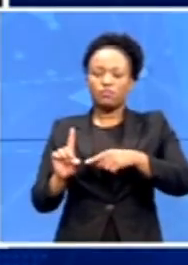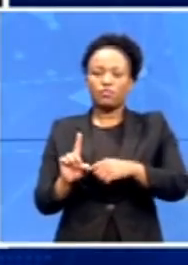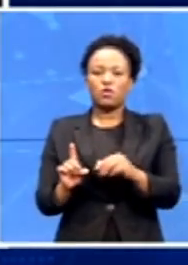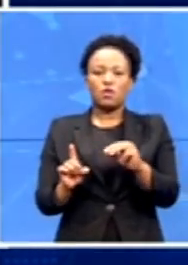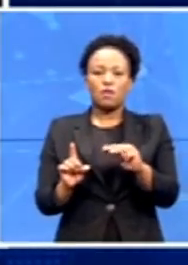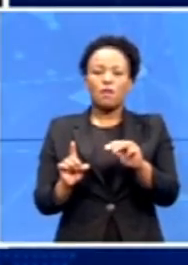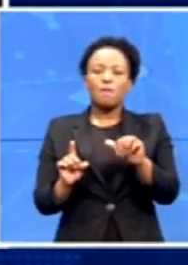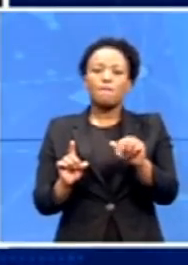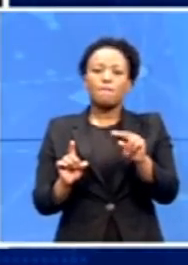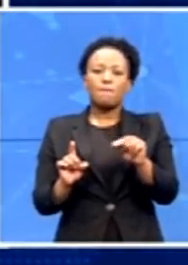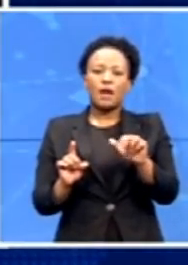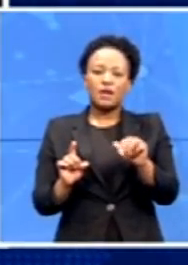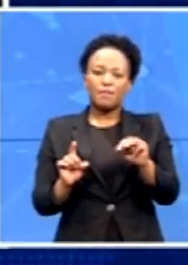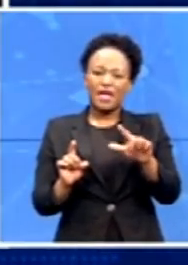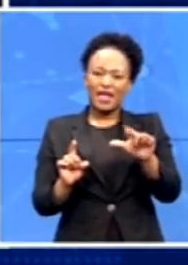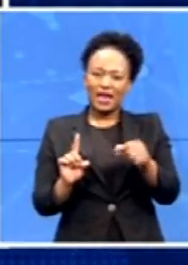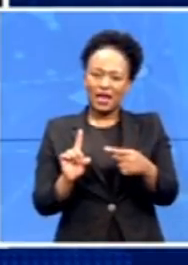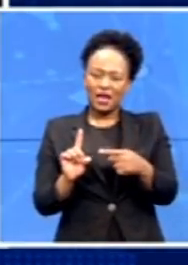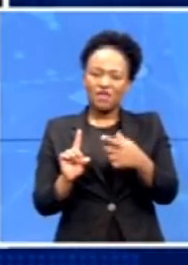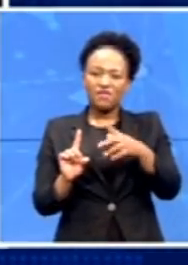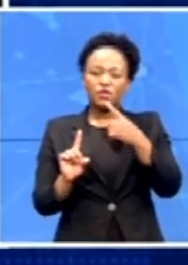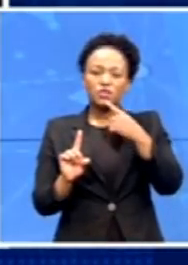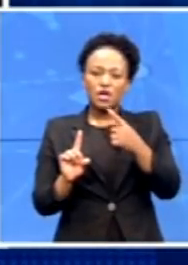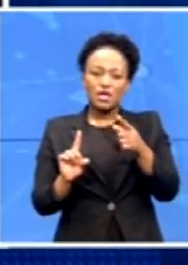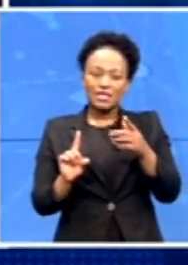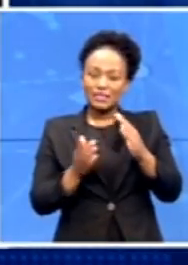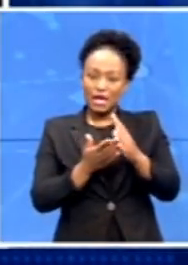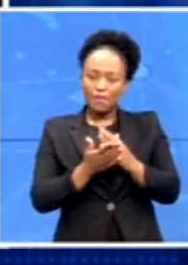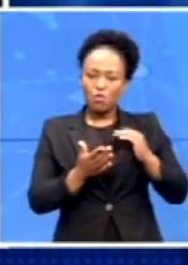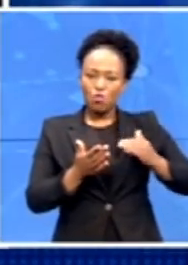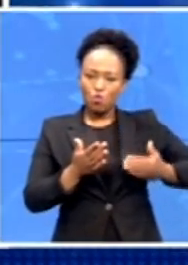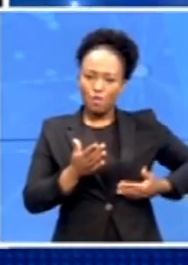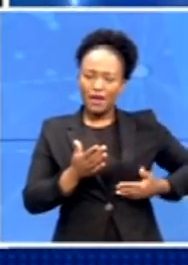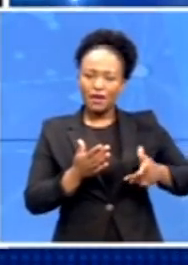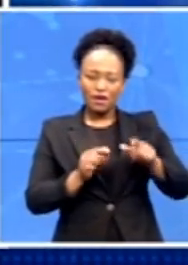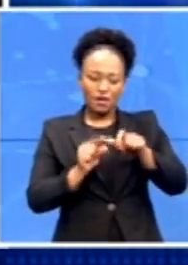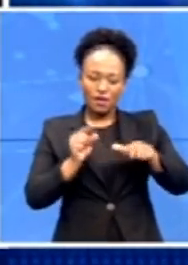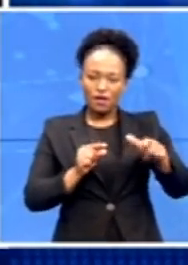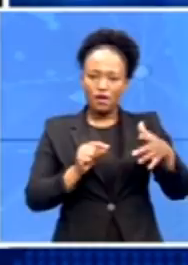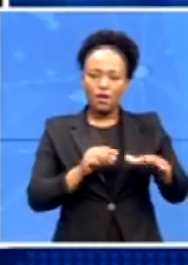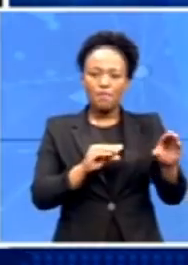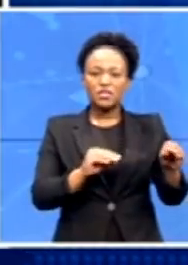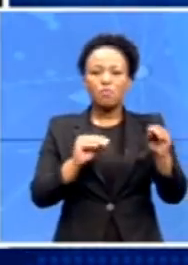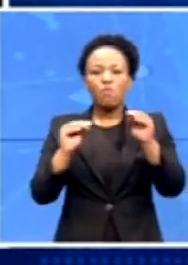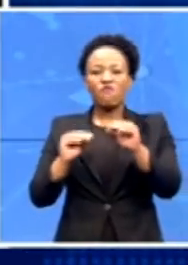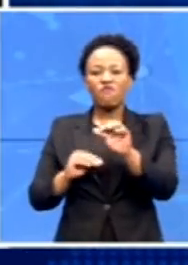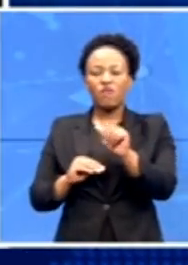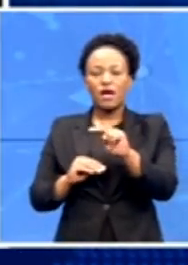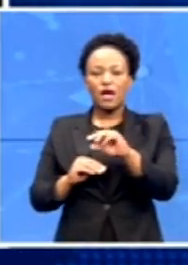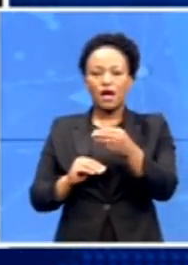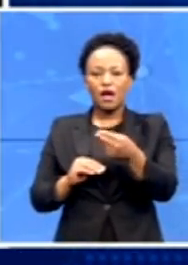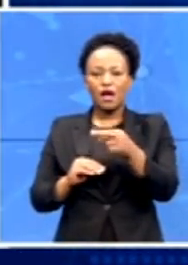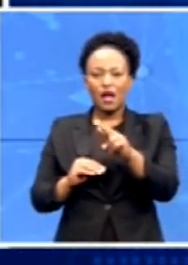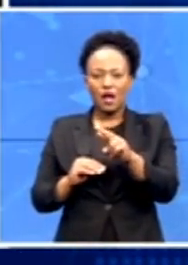of the female patients were moved from Anchor House to Precious Angels. Do you confirm that? Yes,